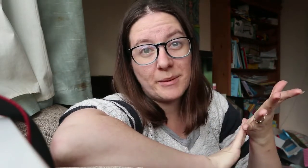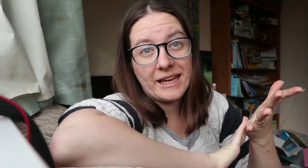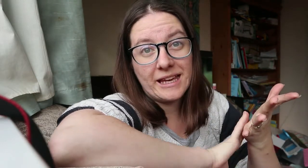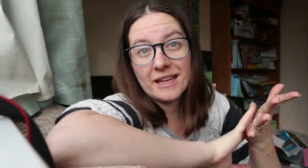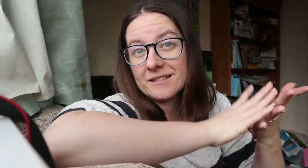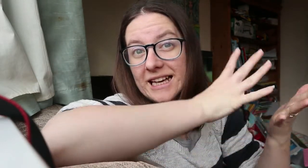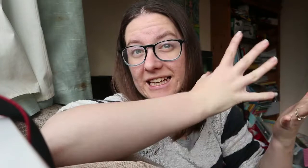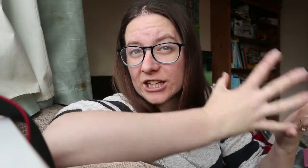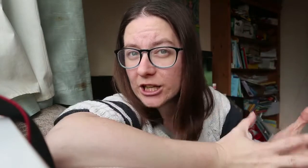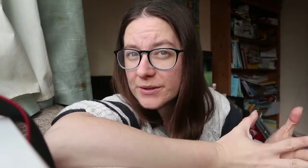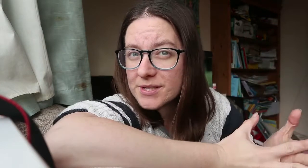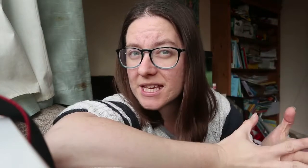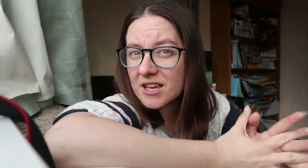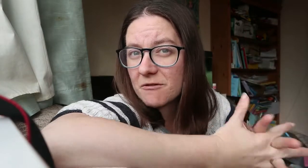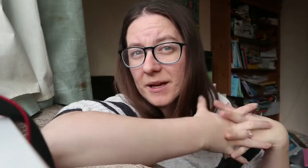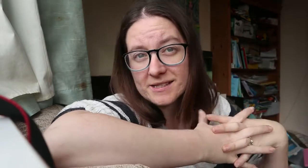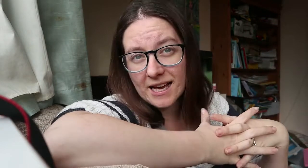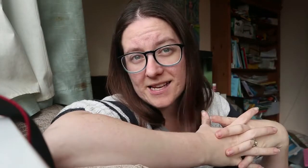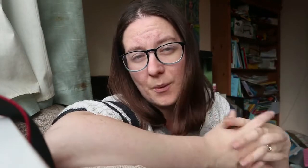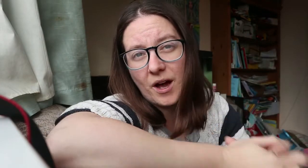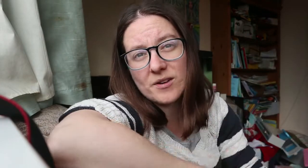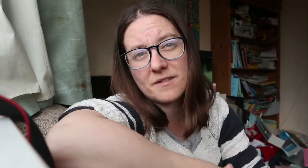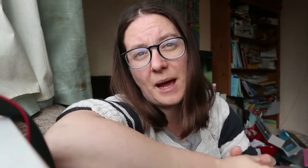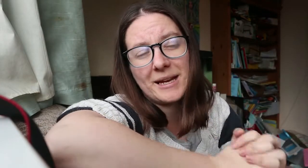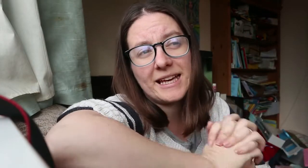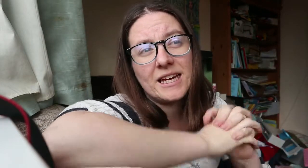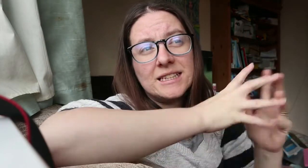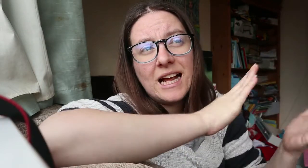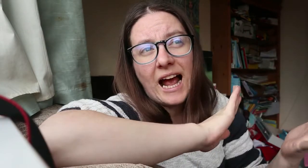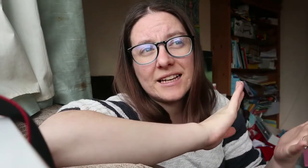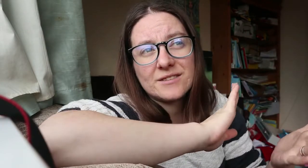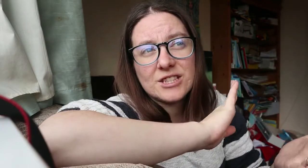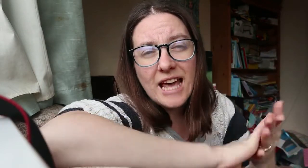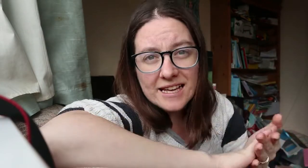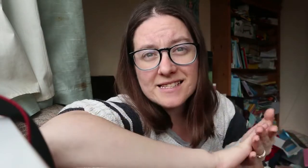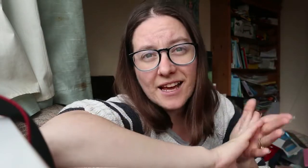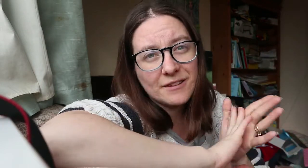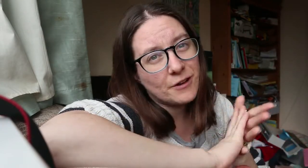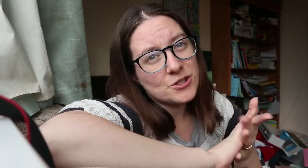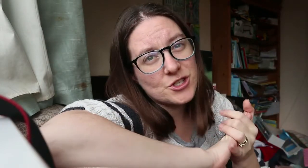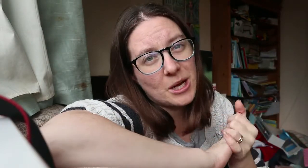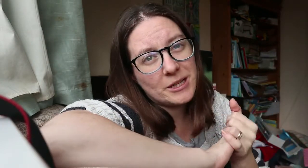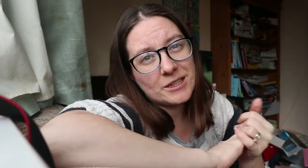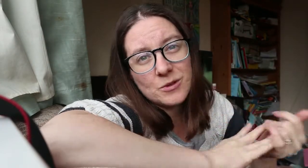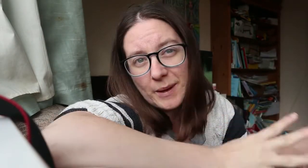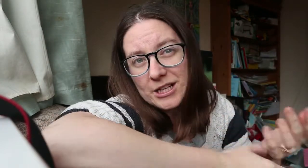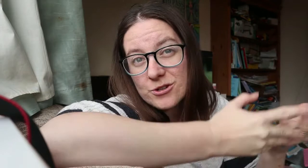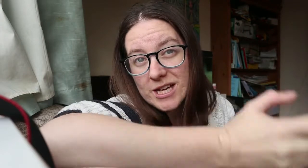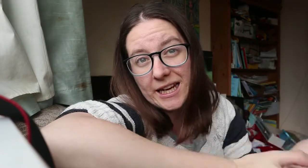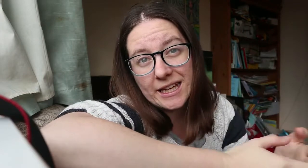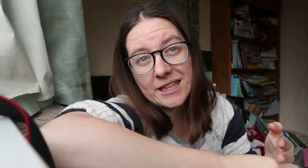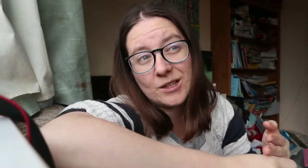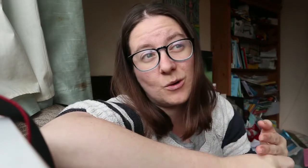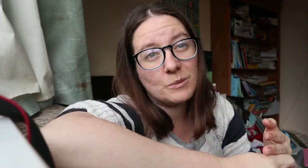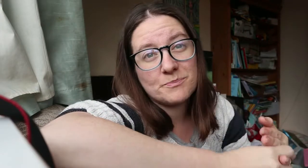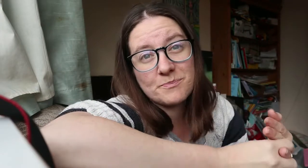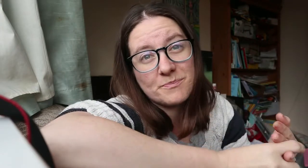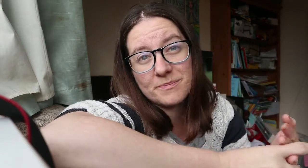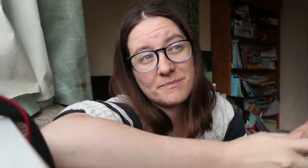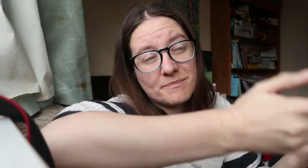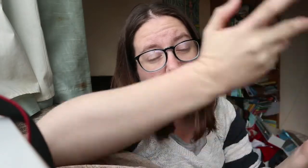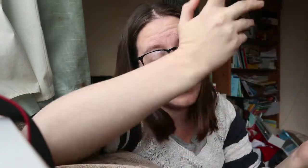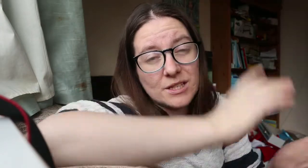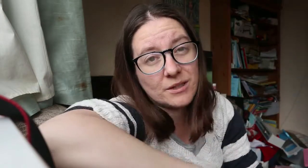this to be inclusive because that's how we are as a family. And yes, learning French or German or Spanish or Italian or,